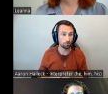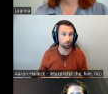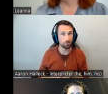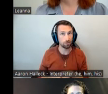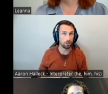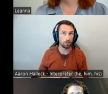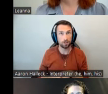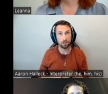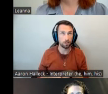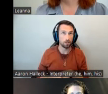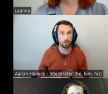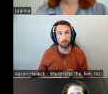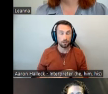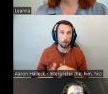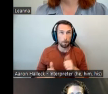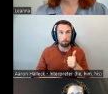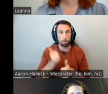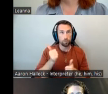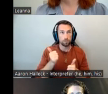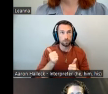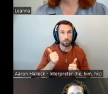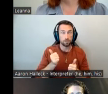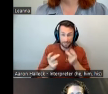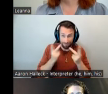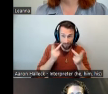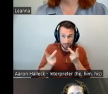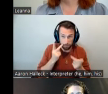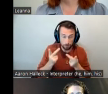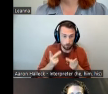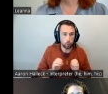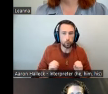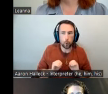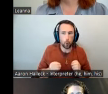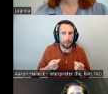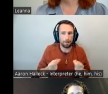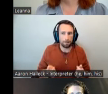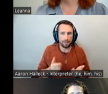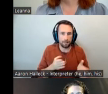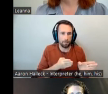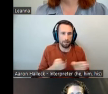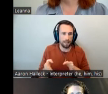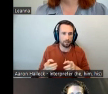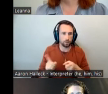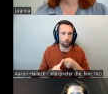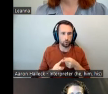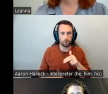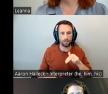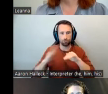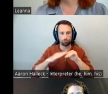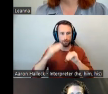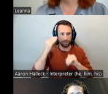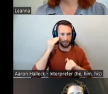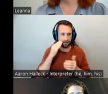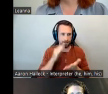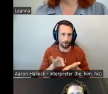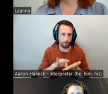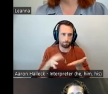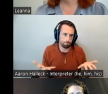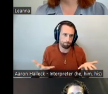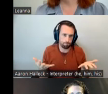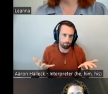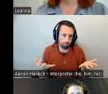most visible one is there are no immediate plans for increasing headcount. But even beyond that, for those people